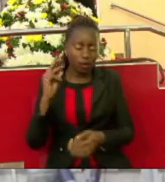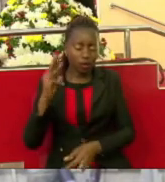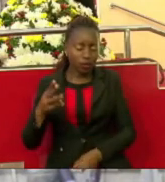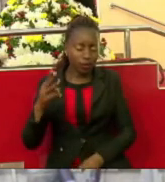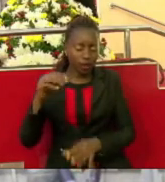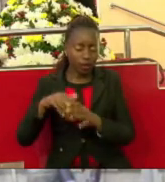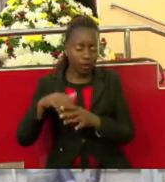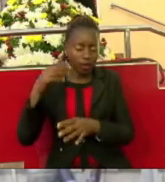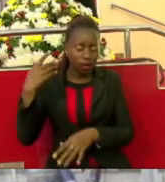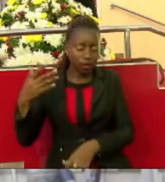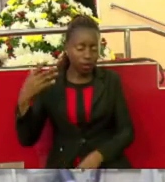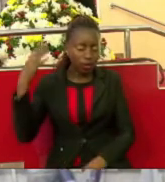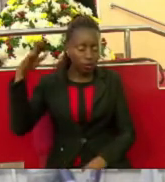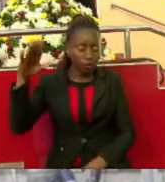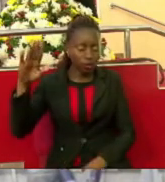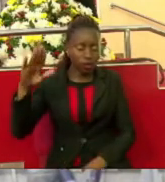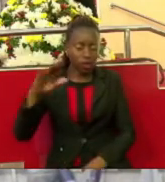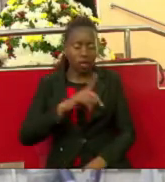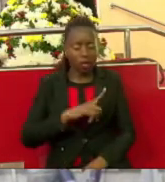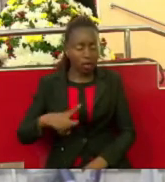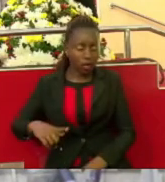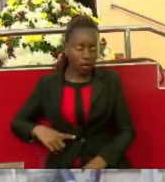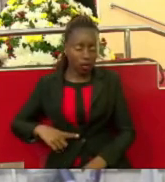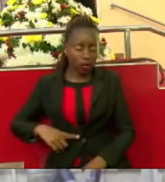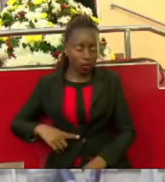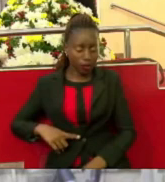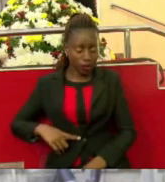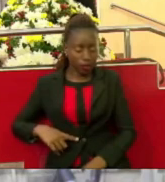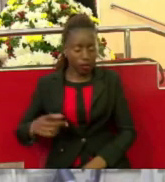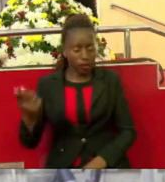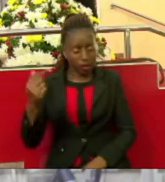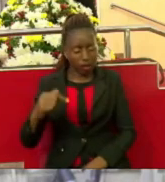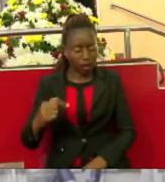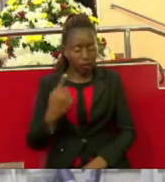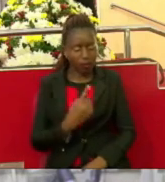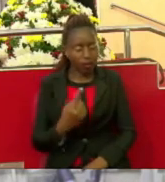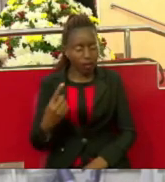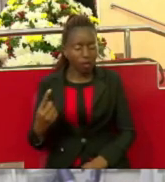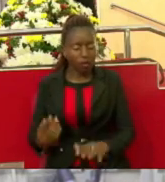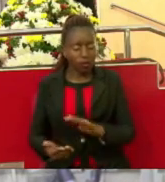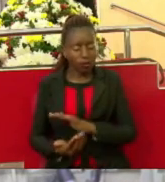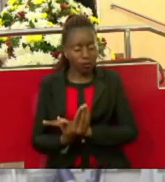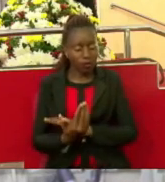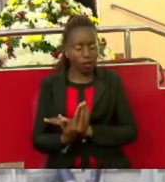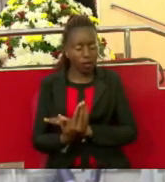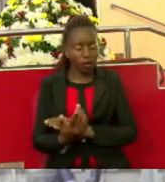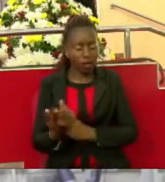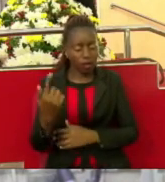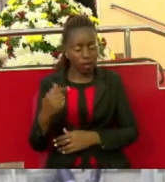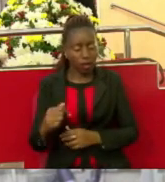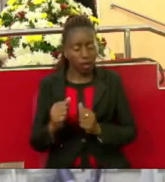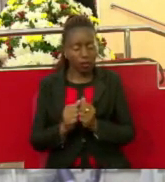And the Lord in heaven, they shall come every morning, King of Glory. With a reason for dedication and commitment to their work,